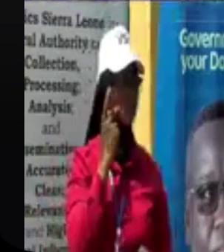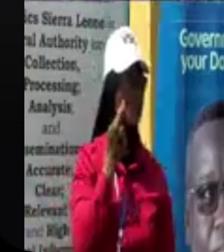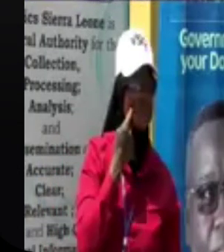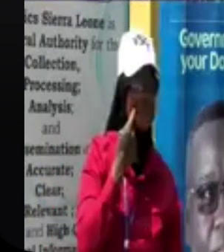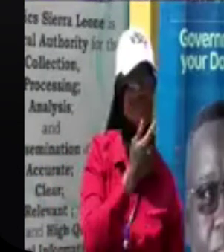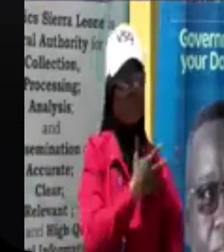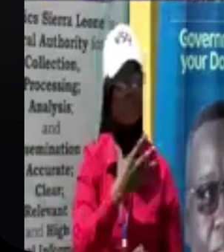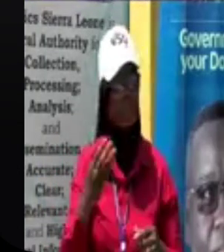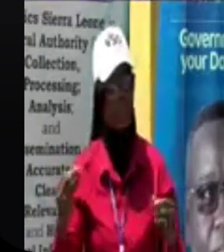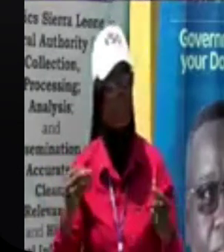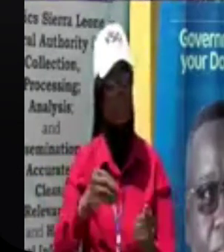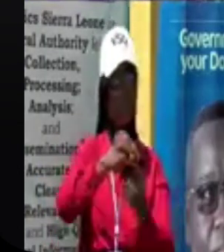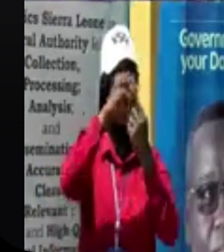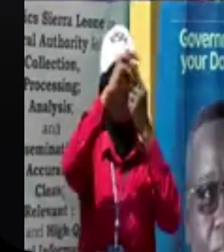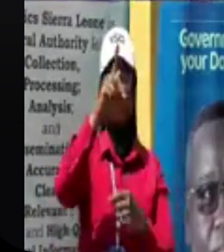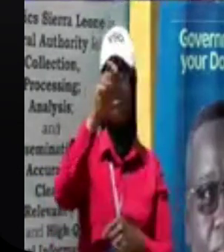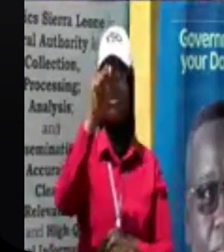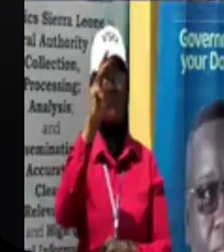Kambia specifically,